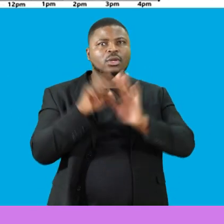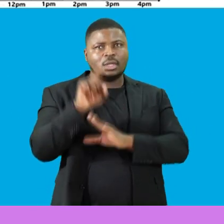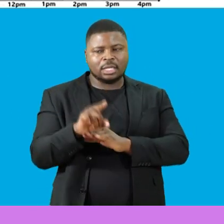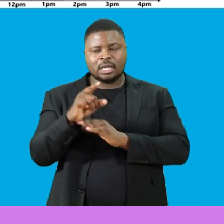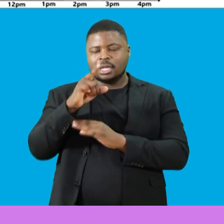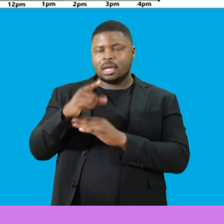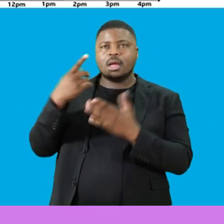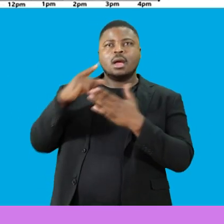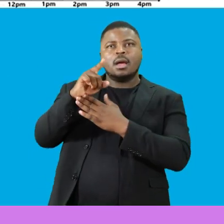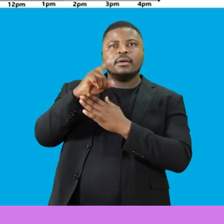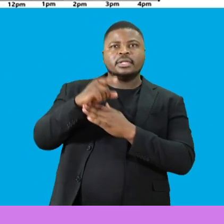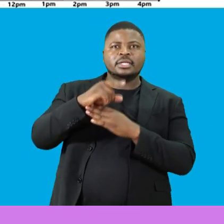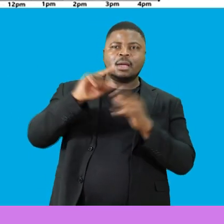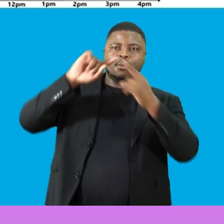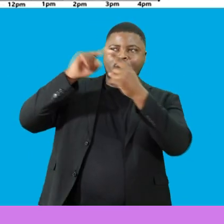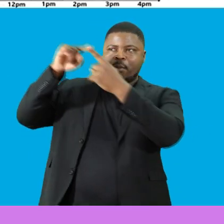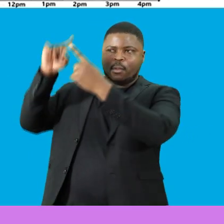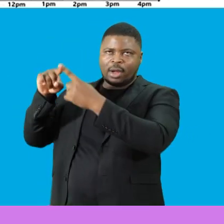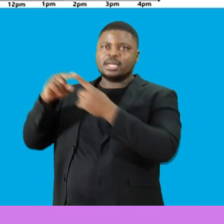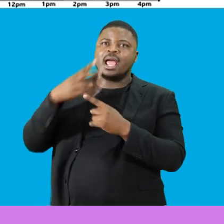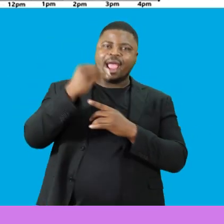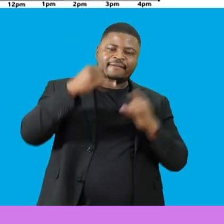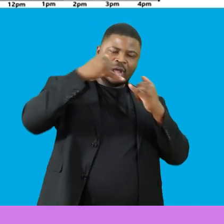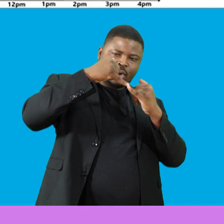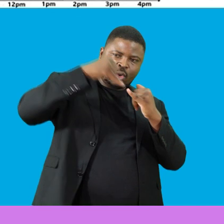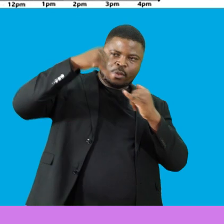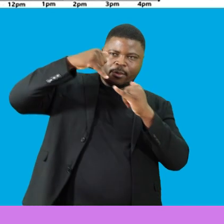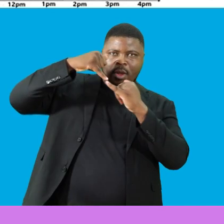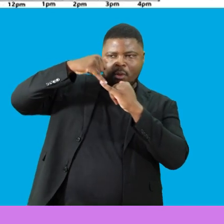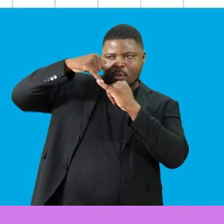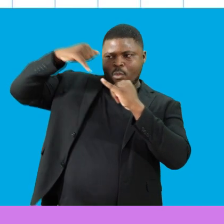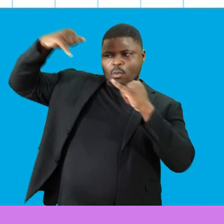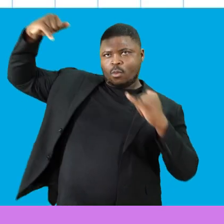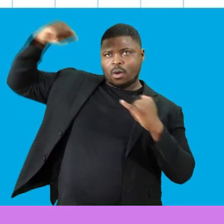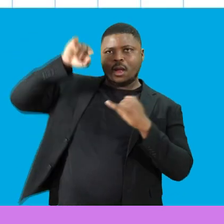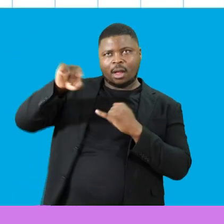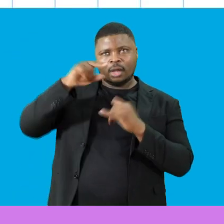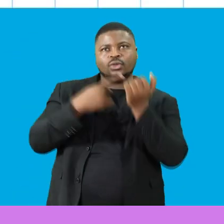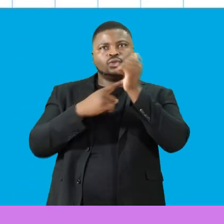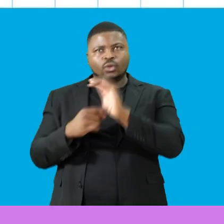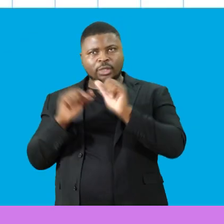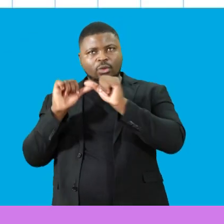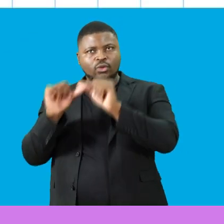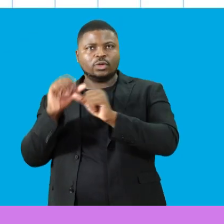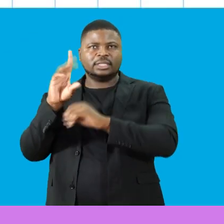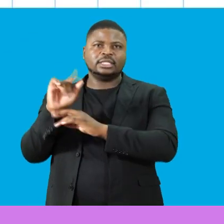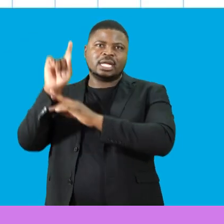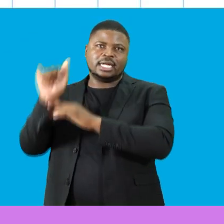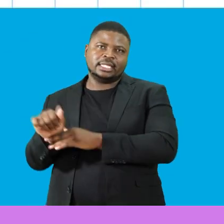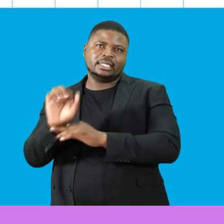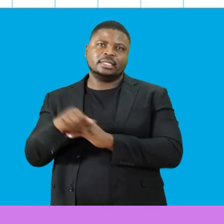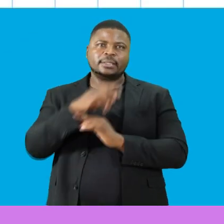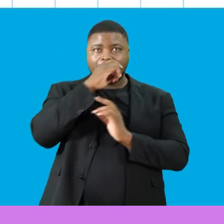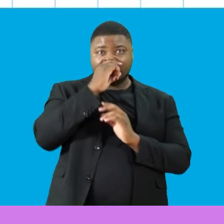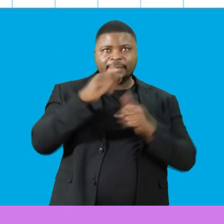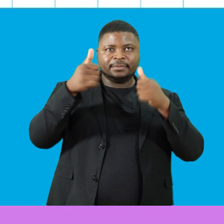the points were joined using a solid line to show that this is a continuous data. Then we defined a broken line graph as a graph